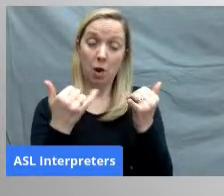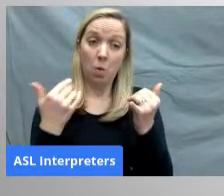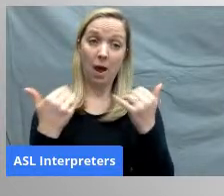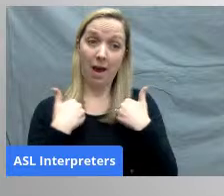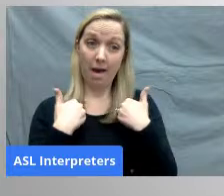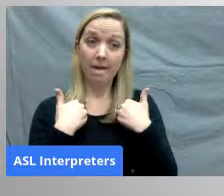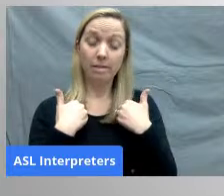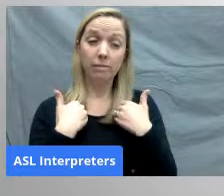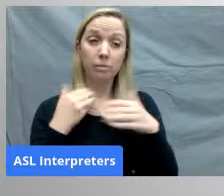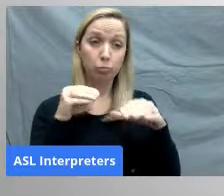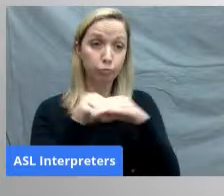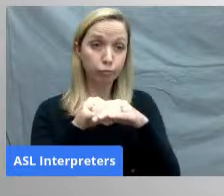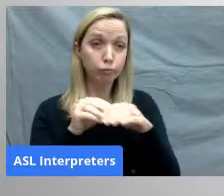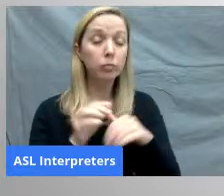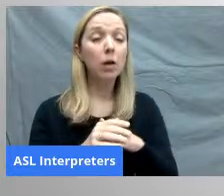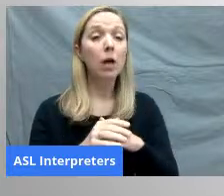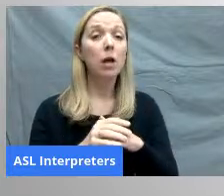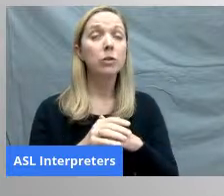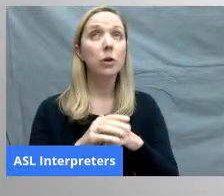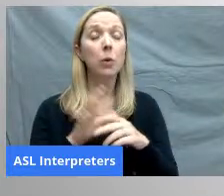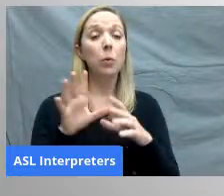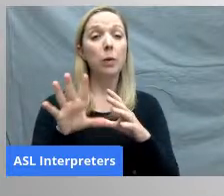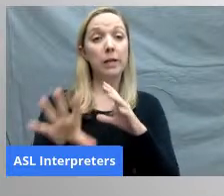in combination of that additional $4 million